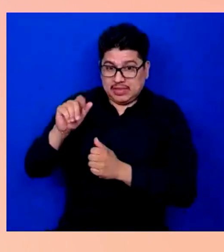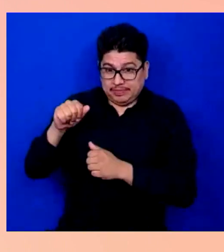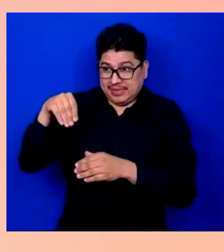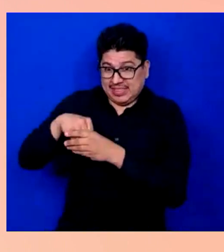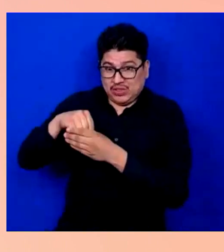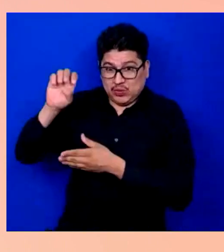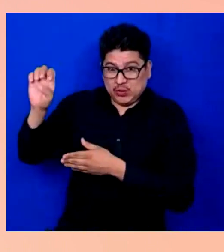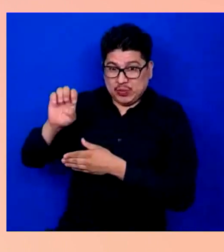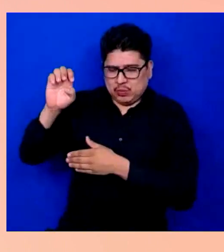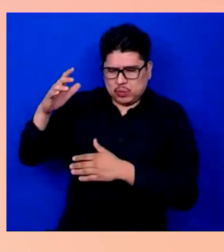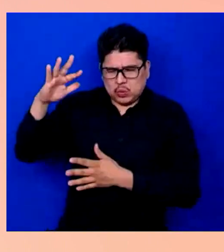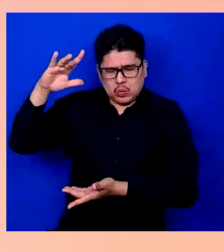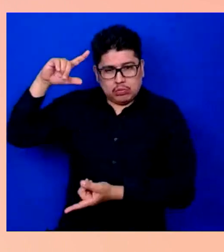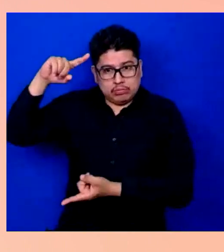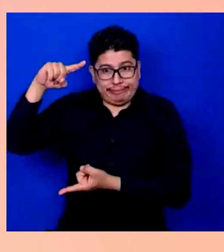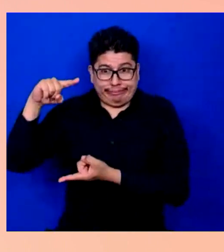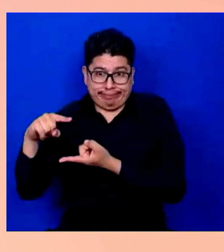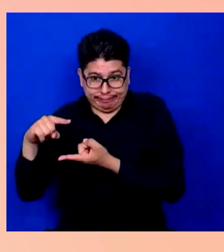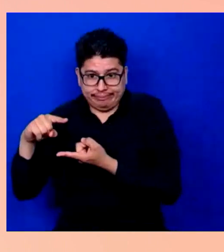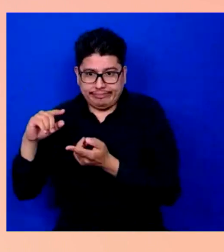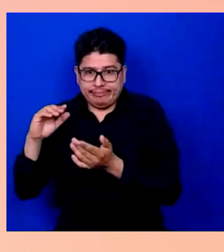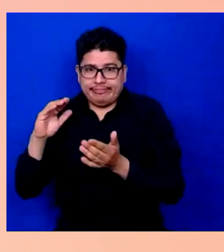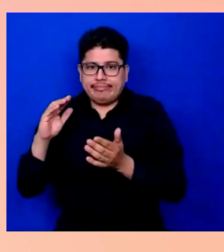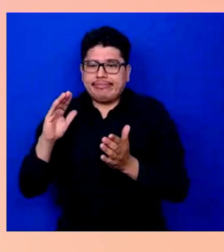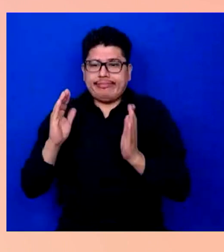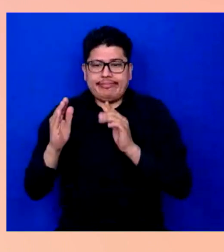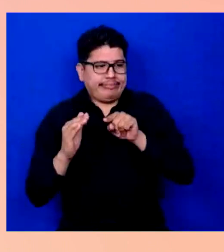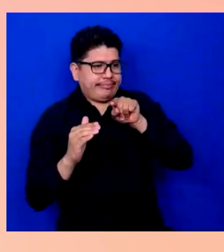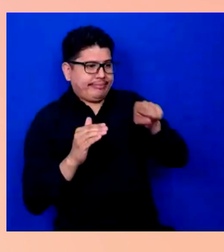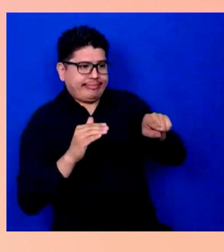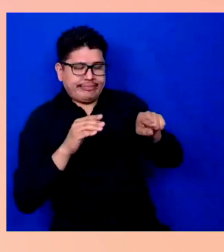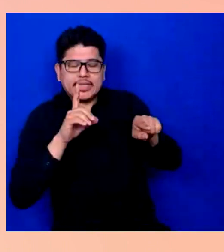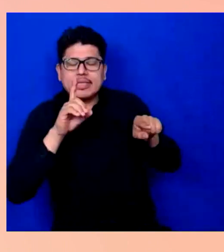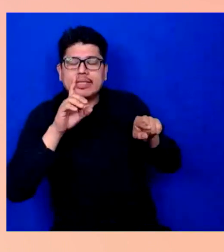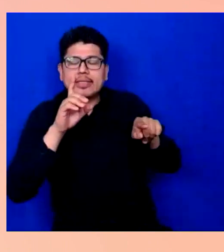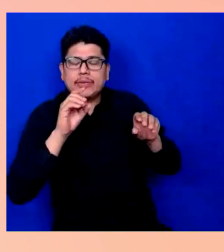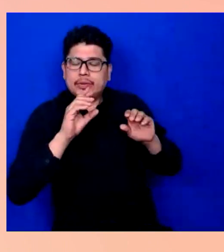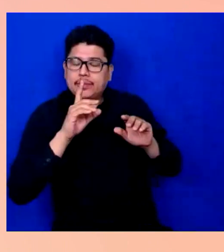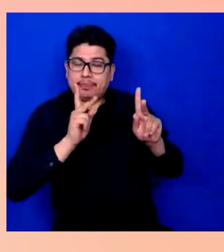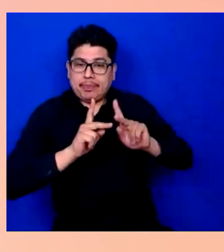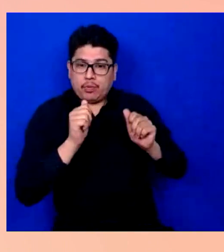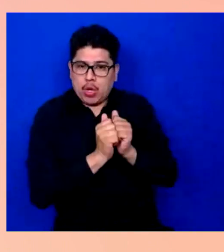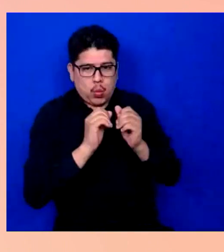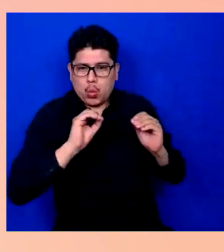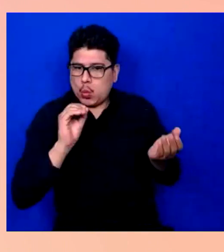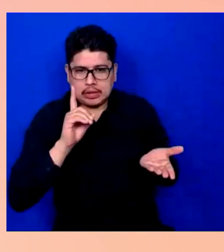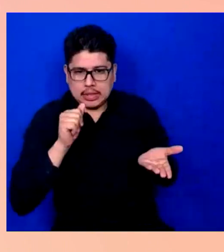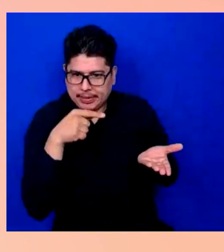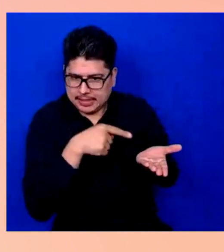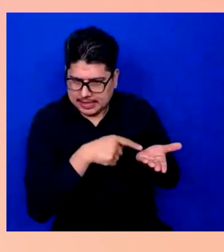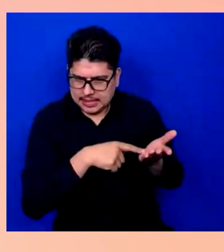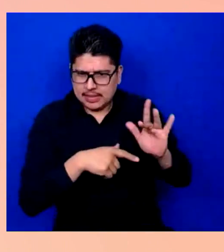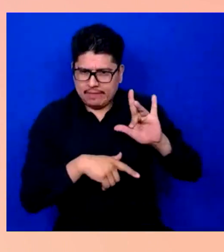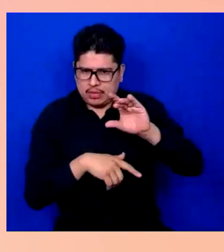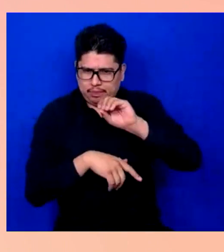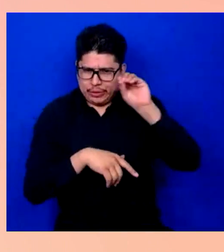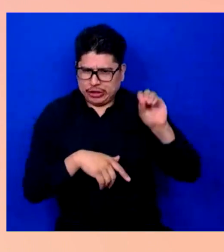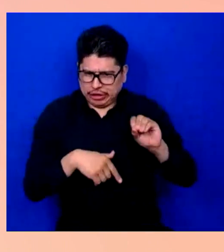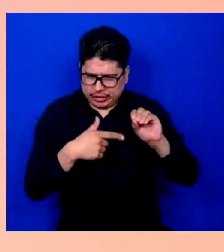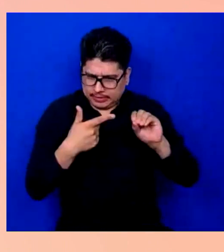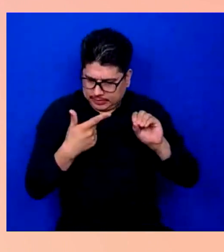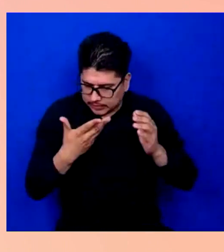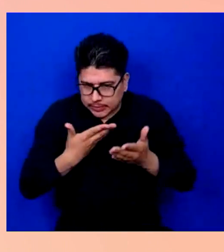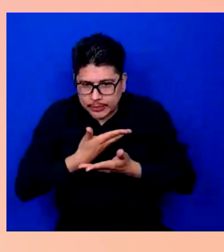the non-disabled people, 25%. There is the employment gap, and unfortunately, the employment rate of